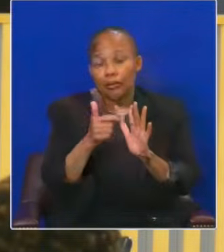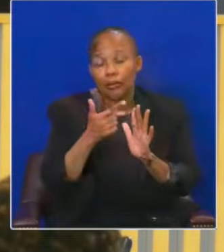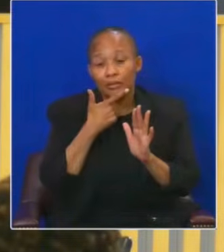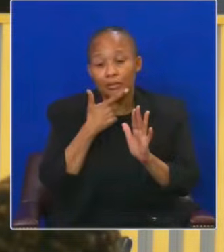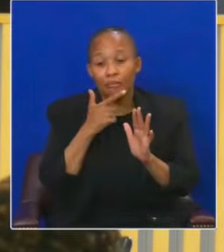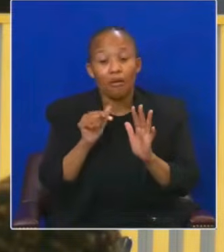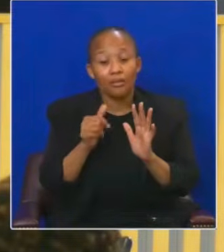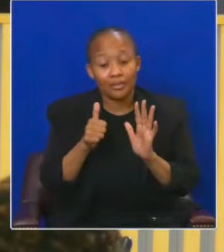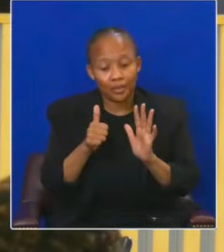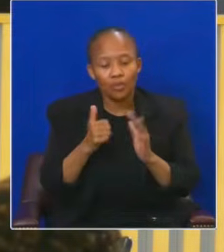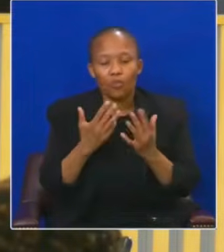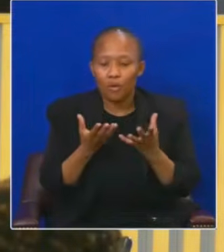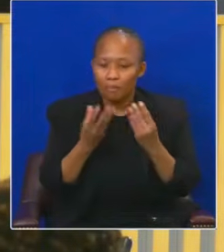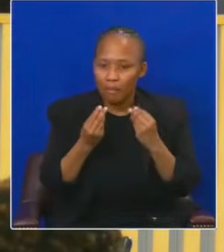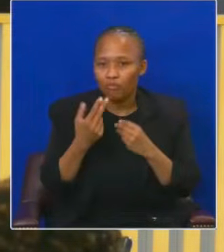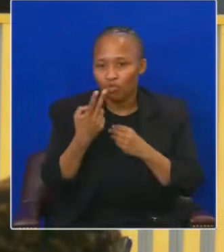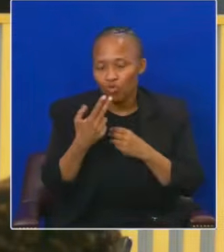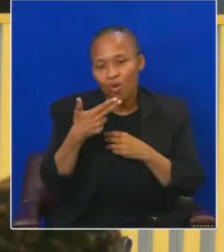meaning that